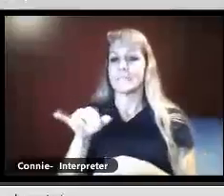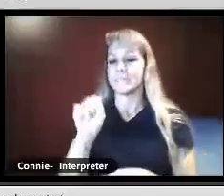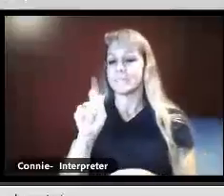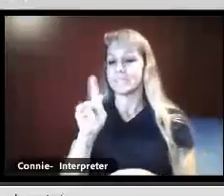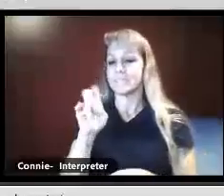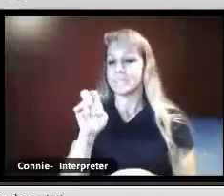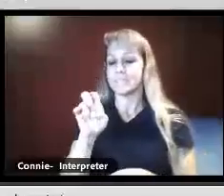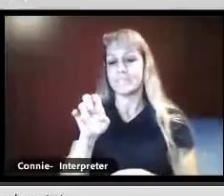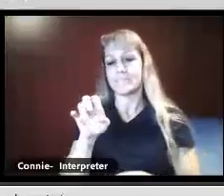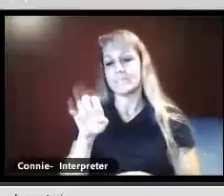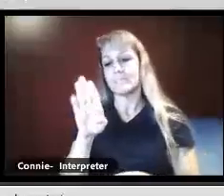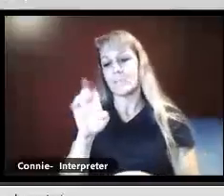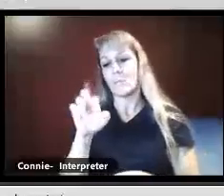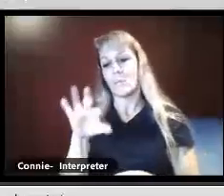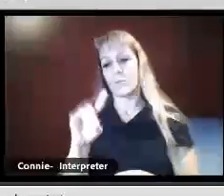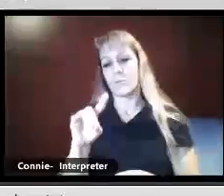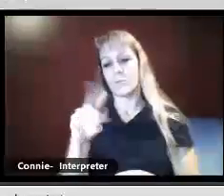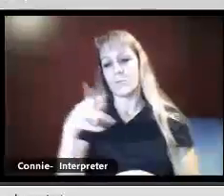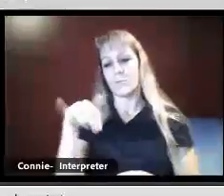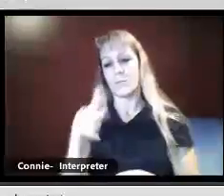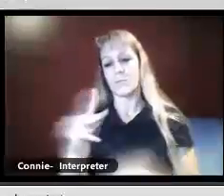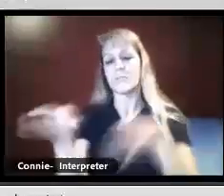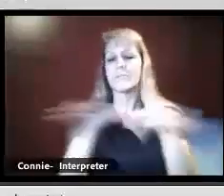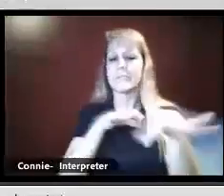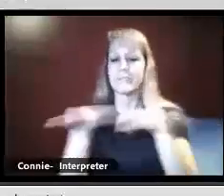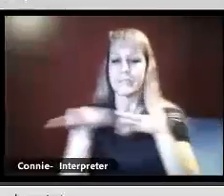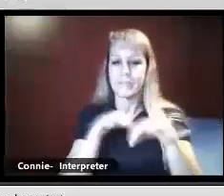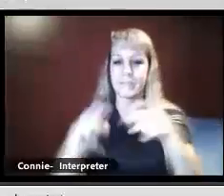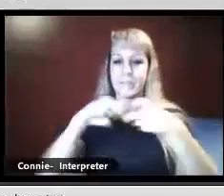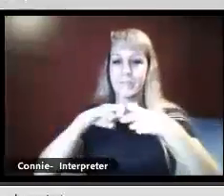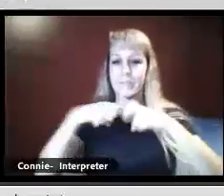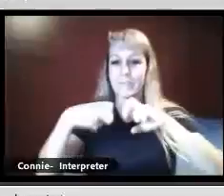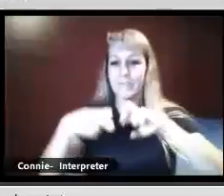of an explanation of the physics of that.